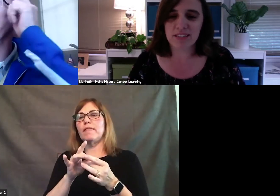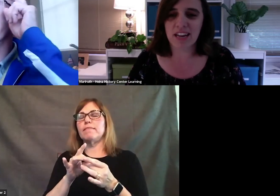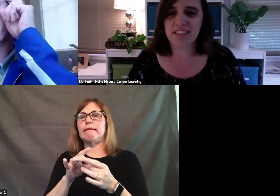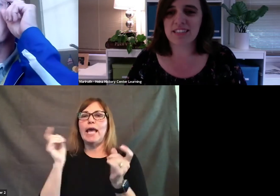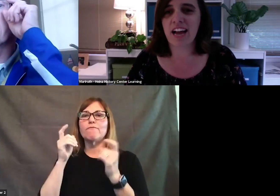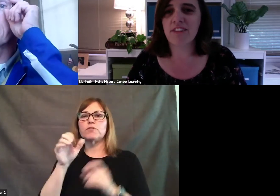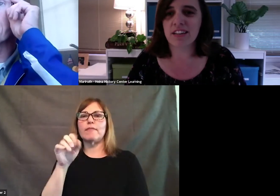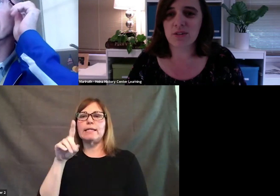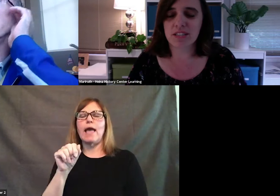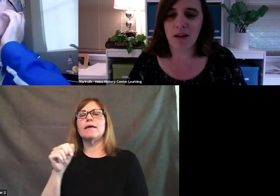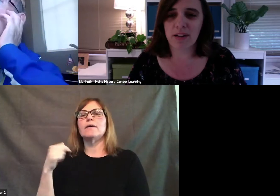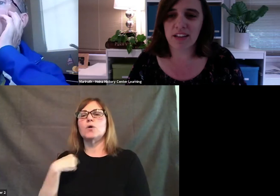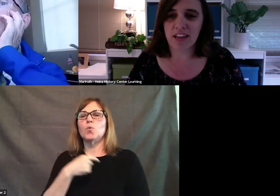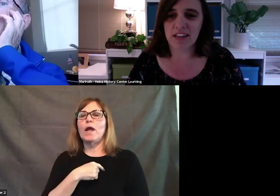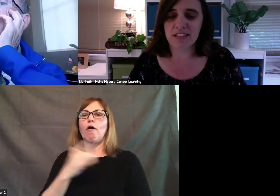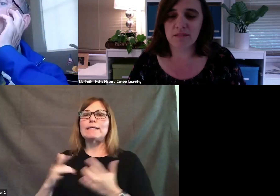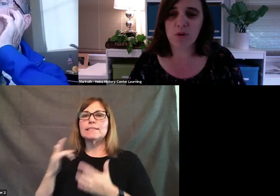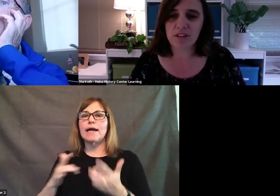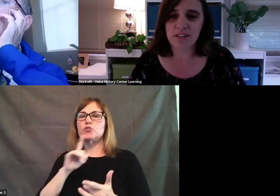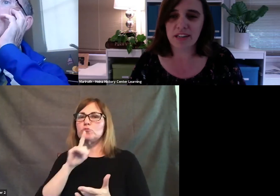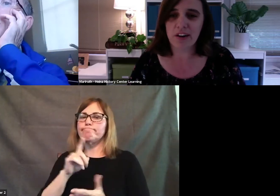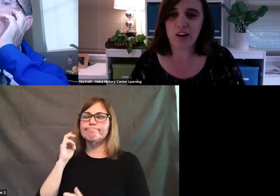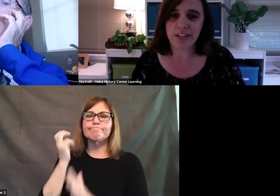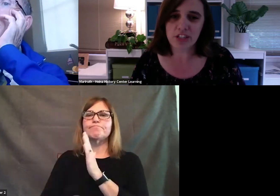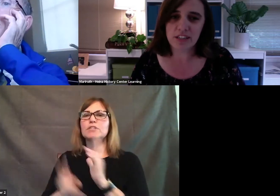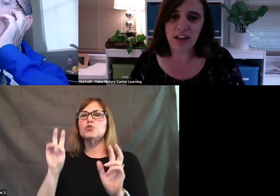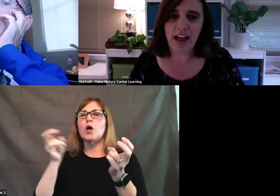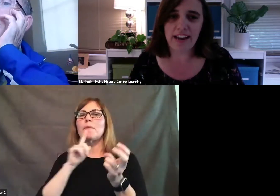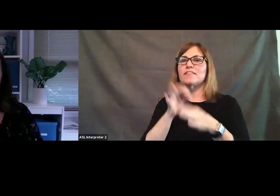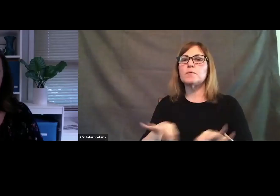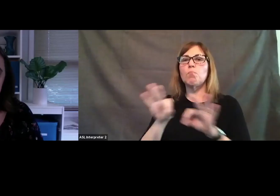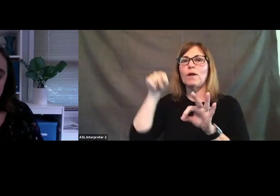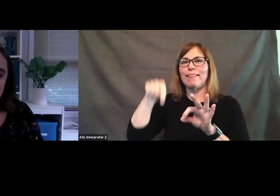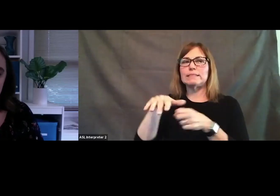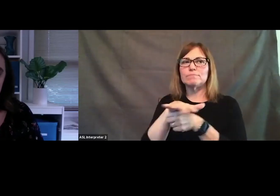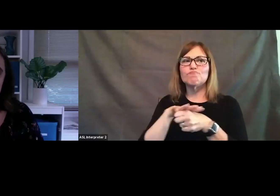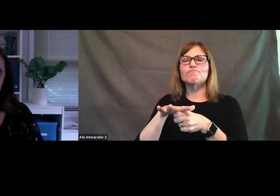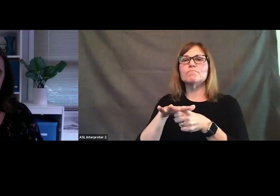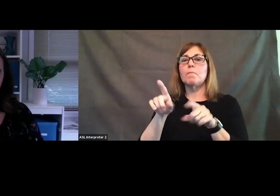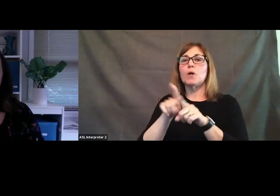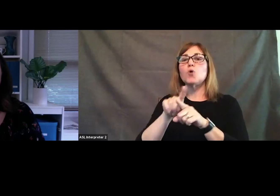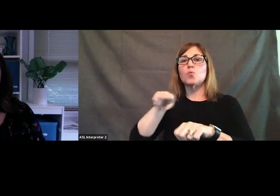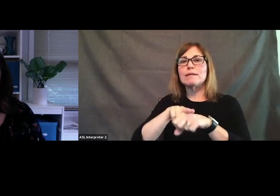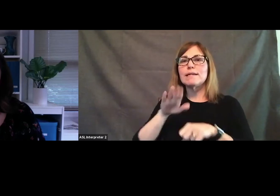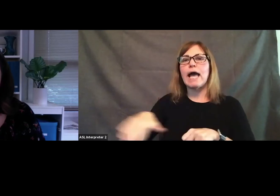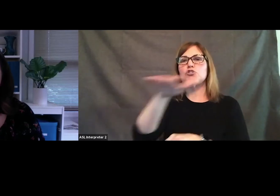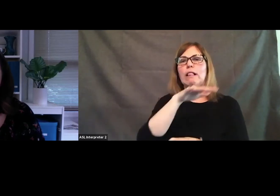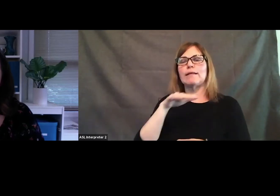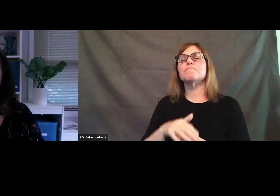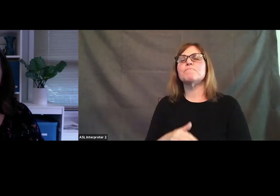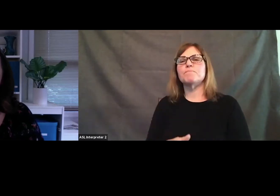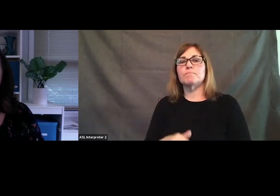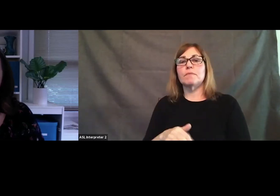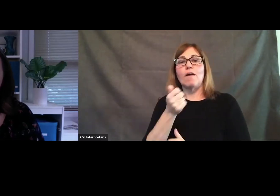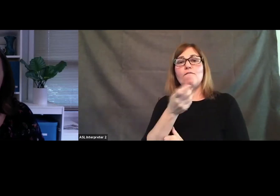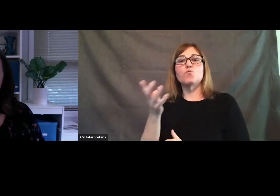we're excited to dive into a topic that is important in our region and nationally this evening. A few notes about the